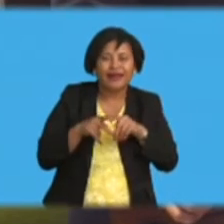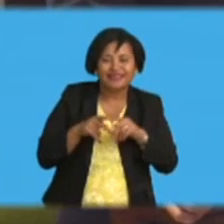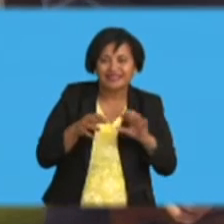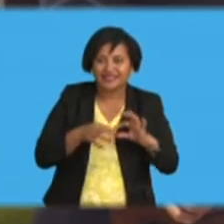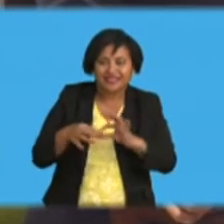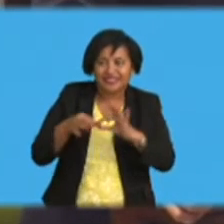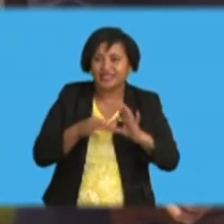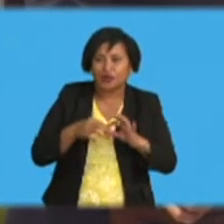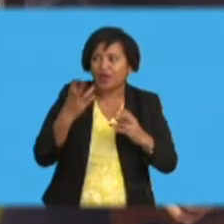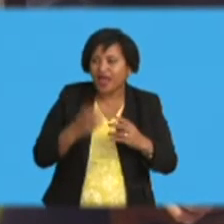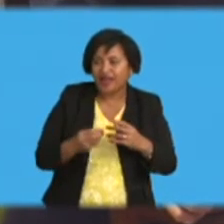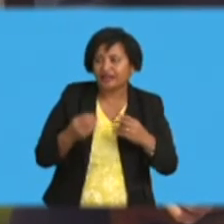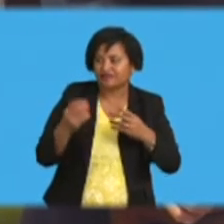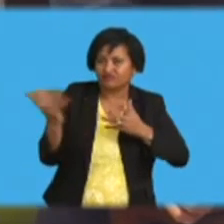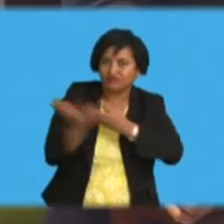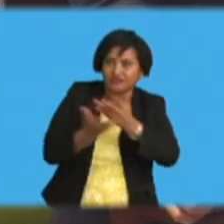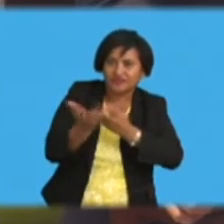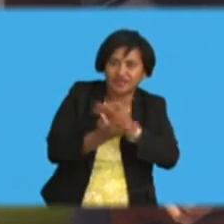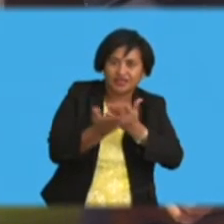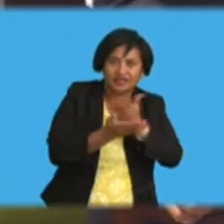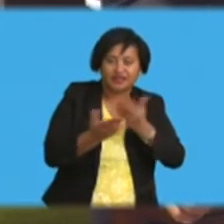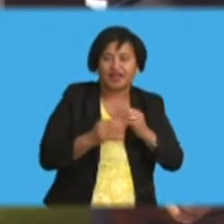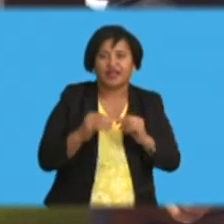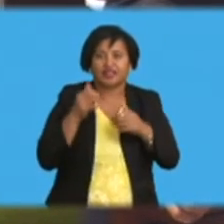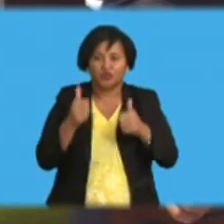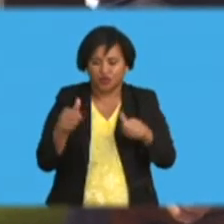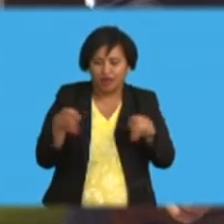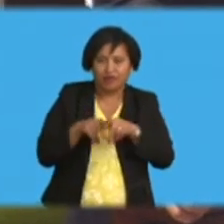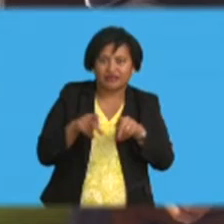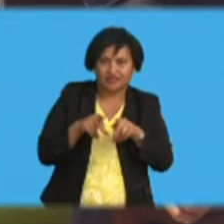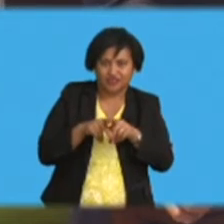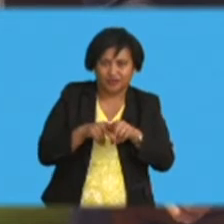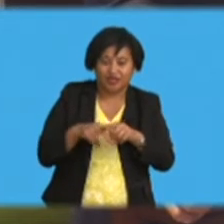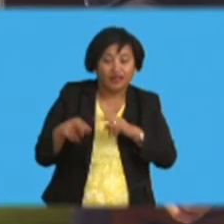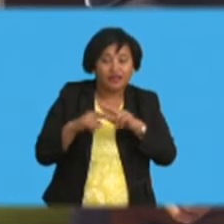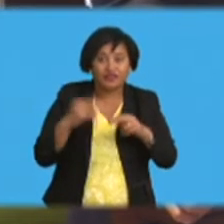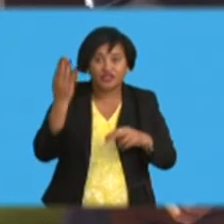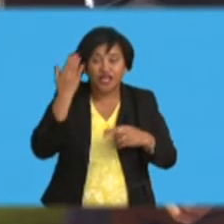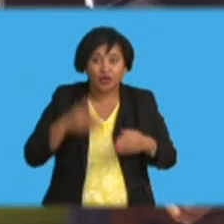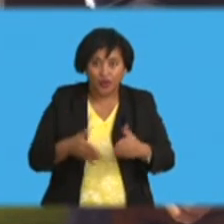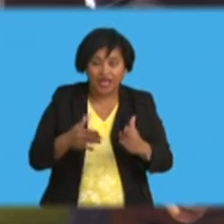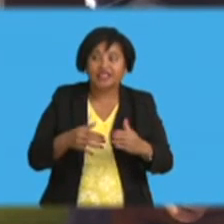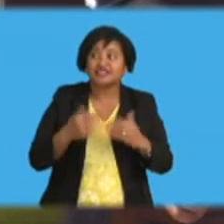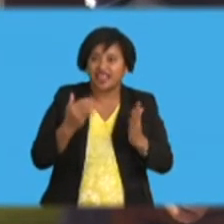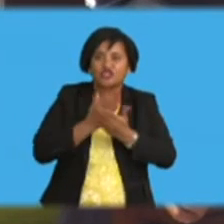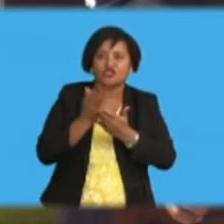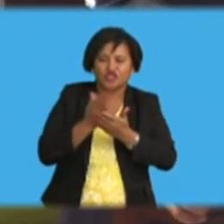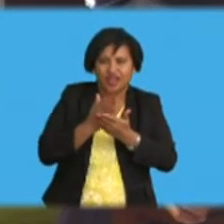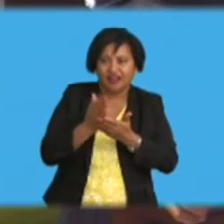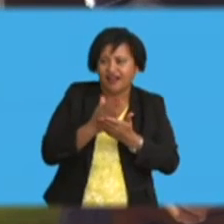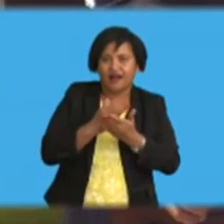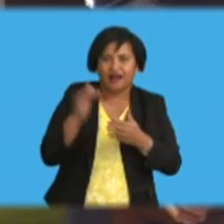and interline agreements with existing and new airline partners. Fiji Airways currently code shares with 11 airlines and